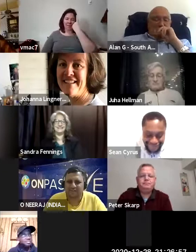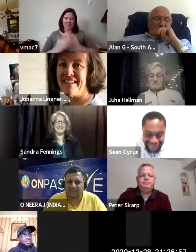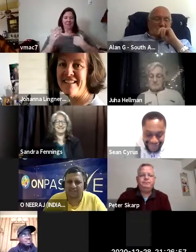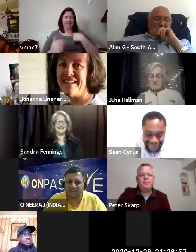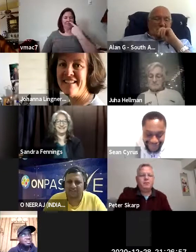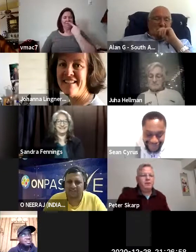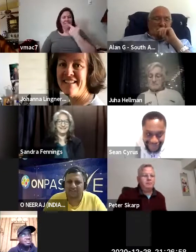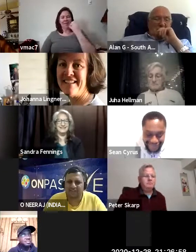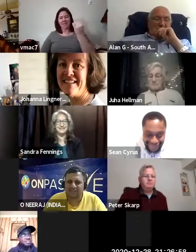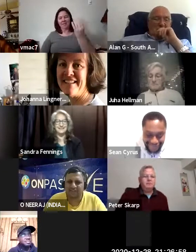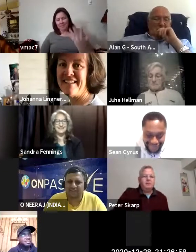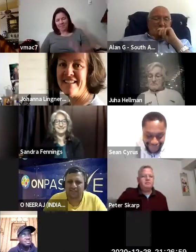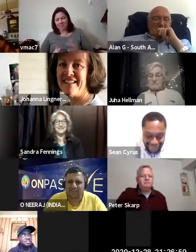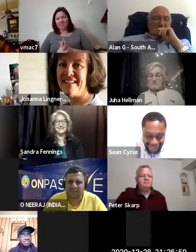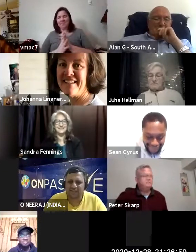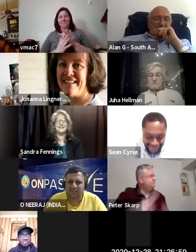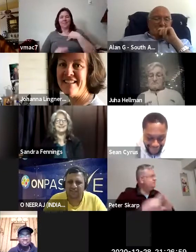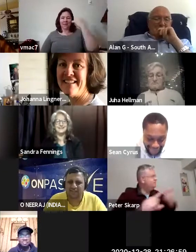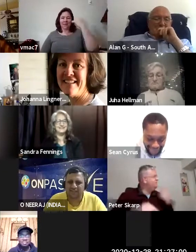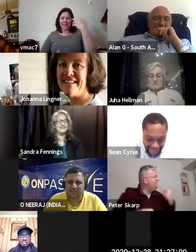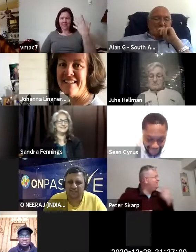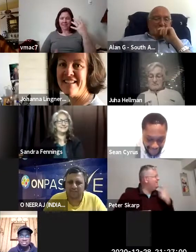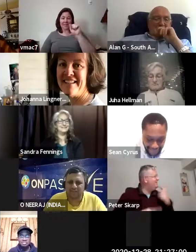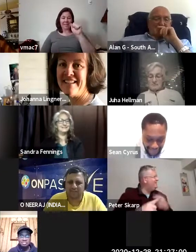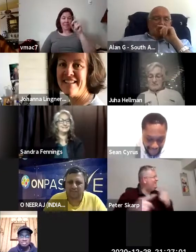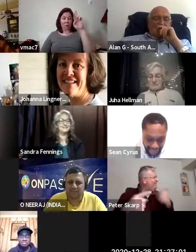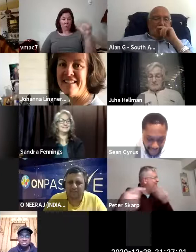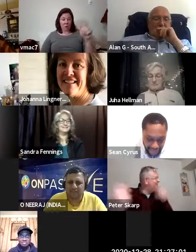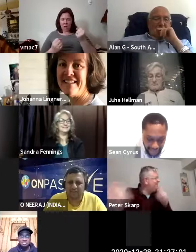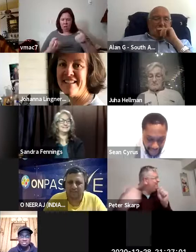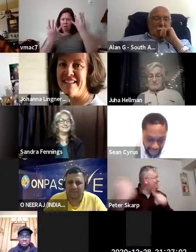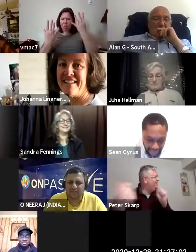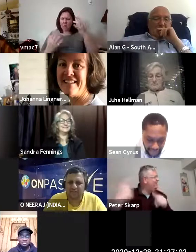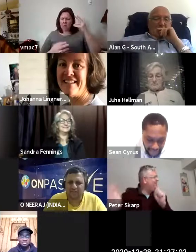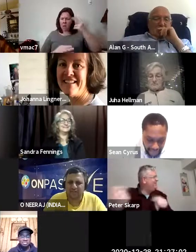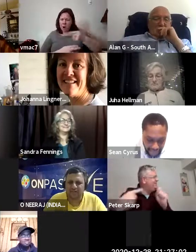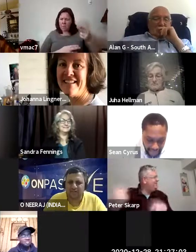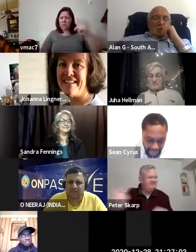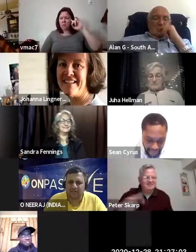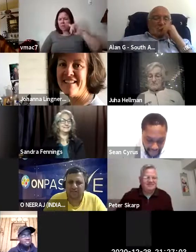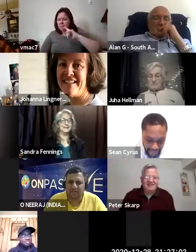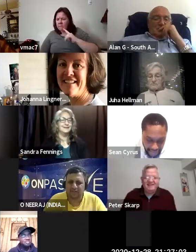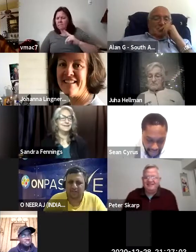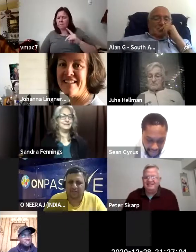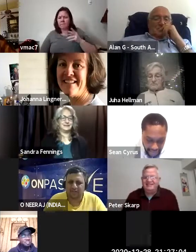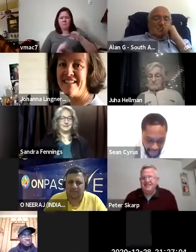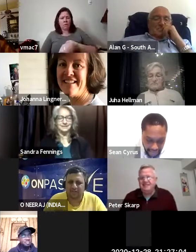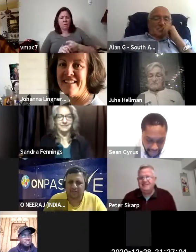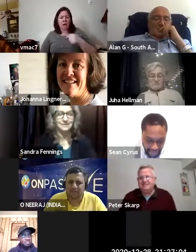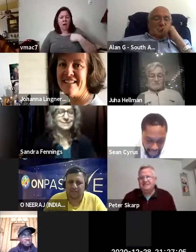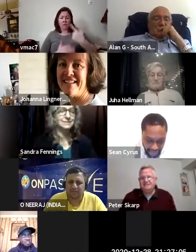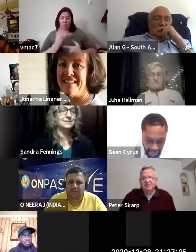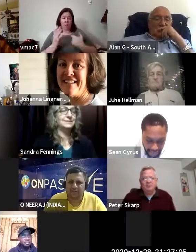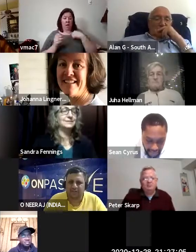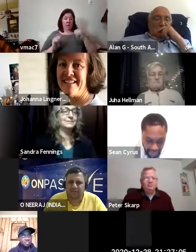saying. And I think it's, Sandra was asking how many hard of hearing is on here. From what I